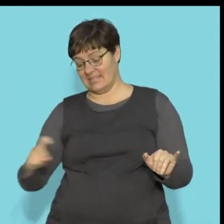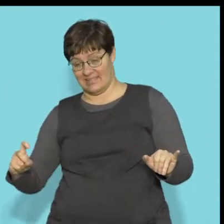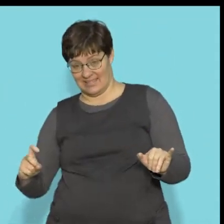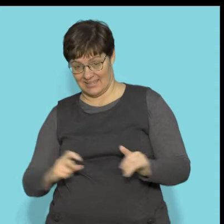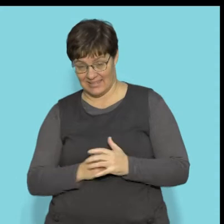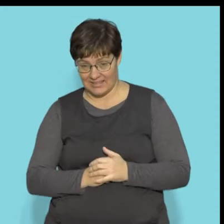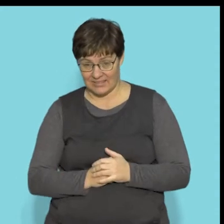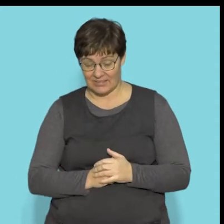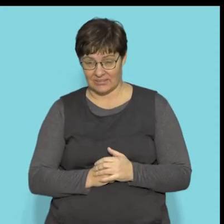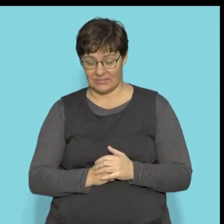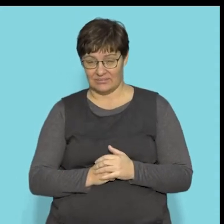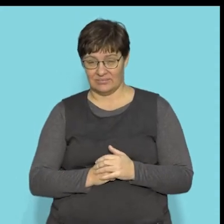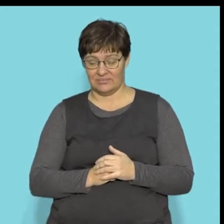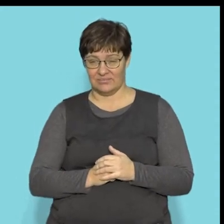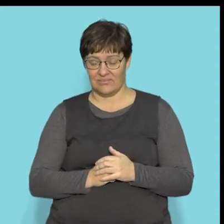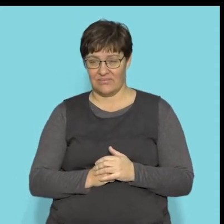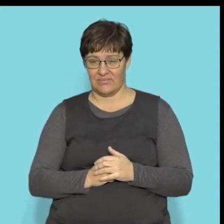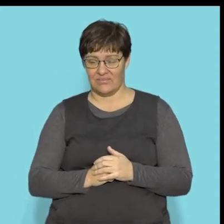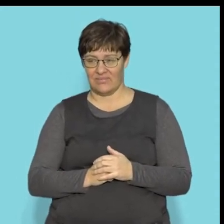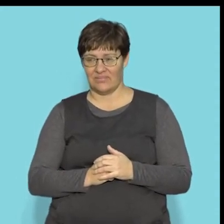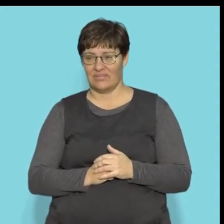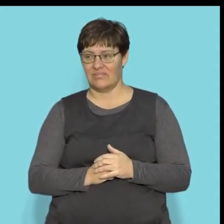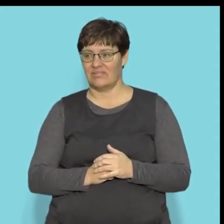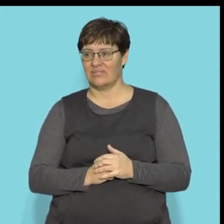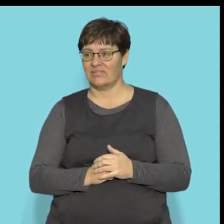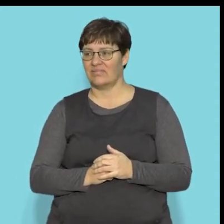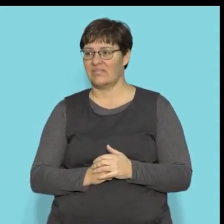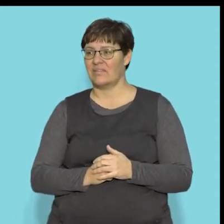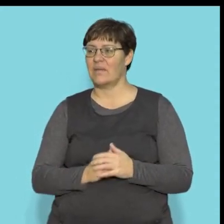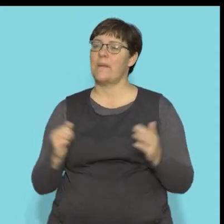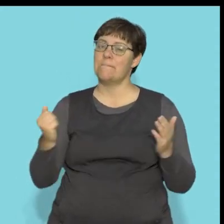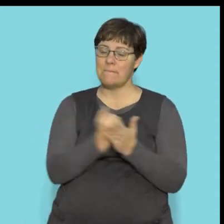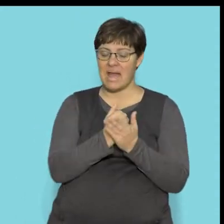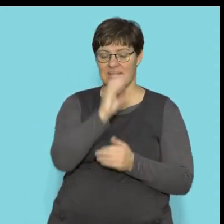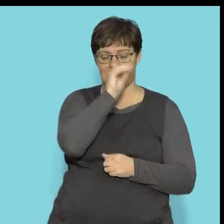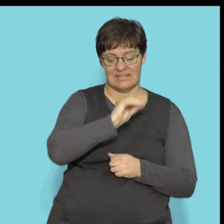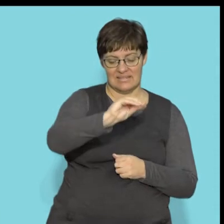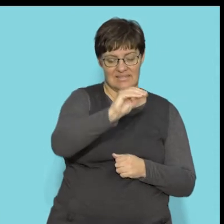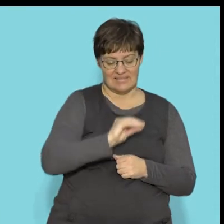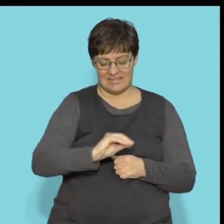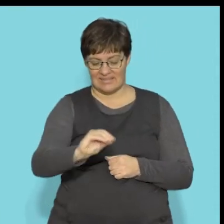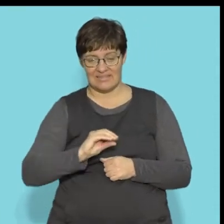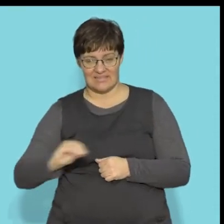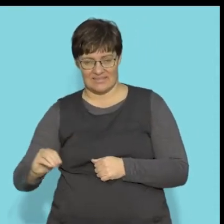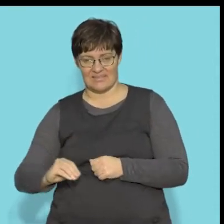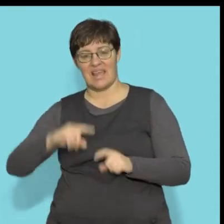the x-axis. We're going to have to allocate our variables to the